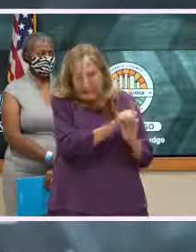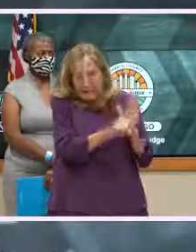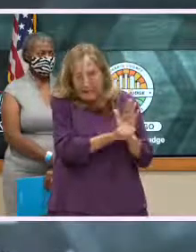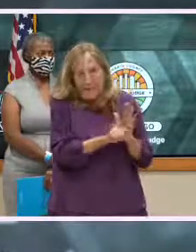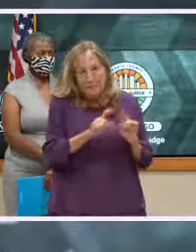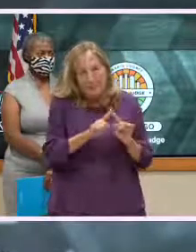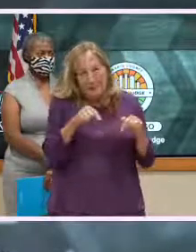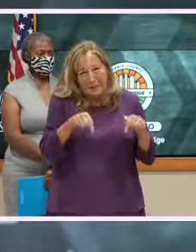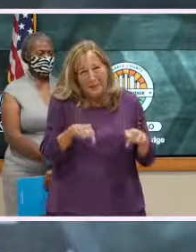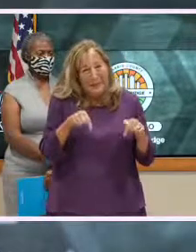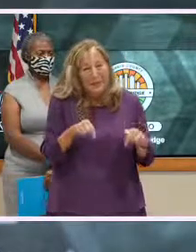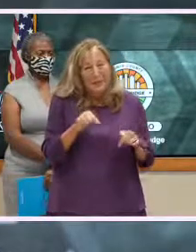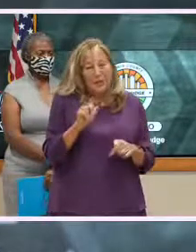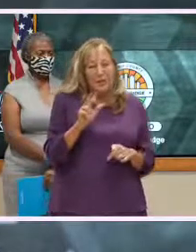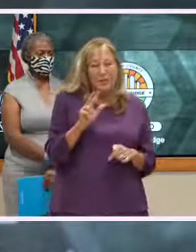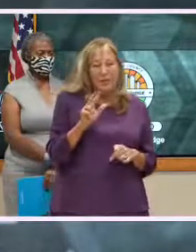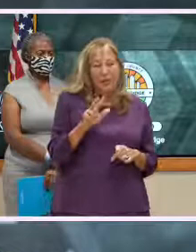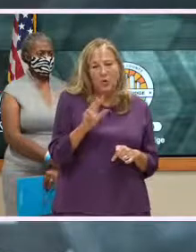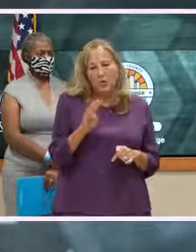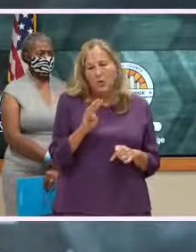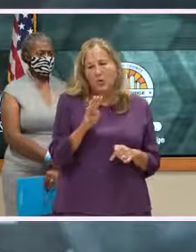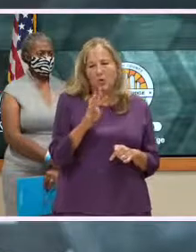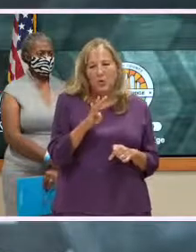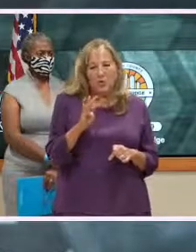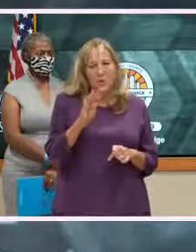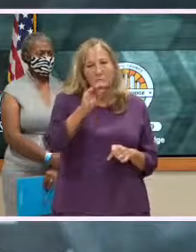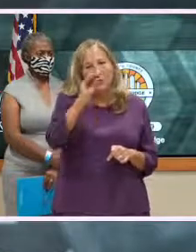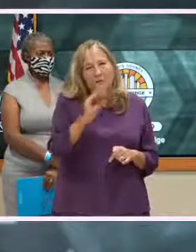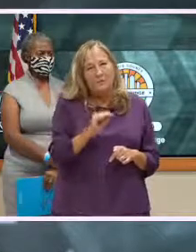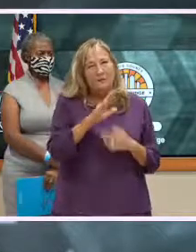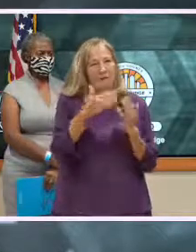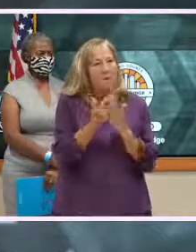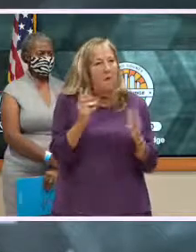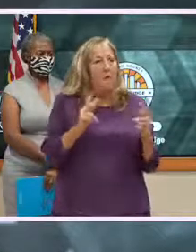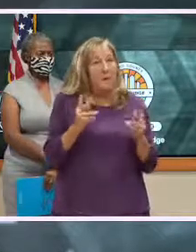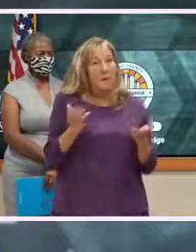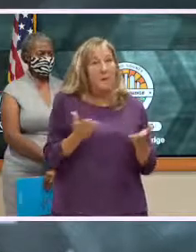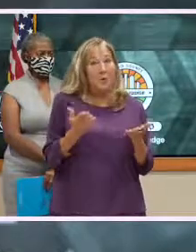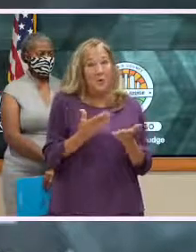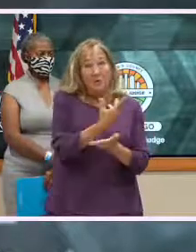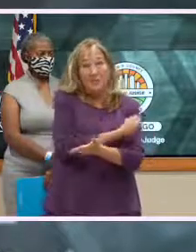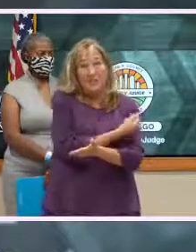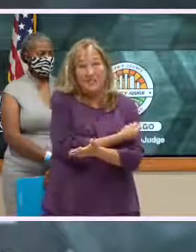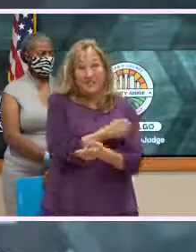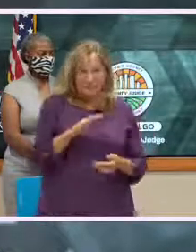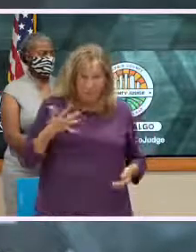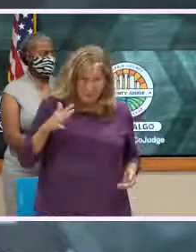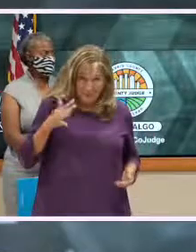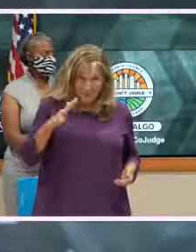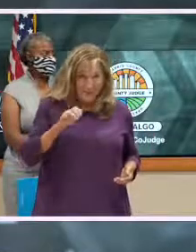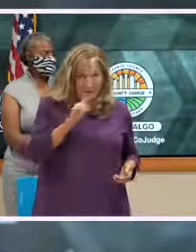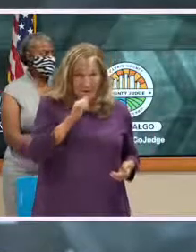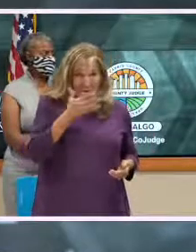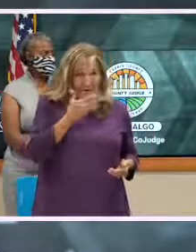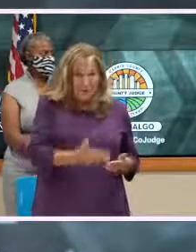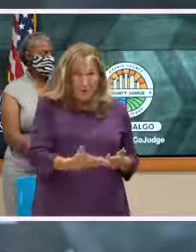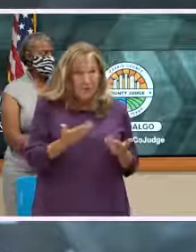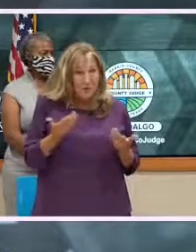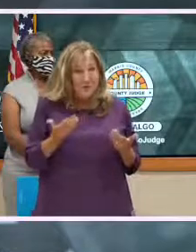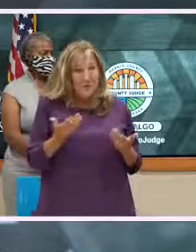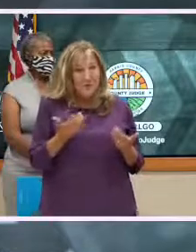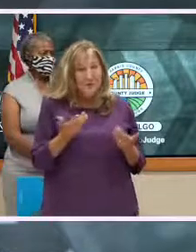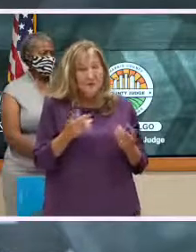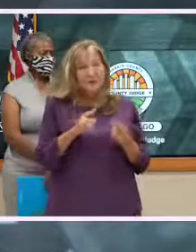44 or 45% of the whole population vaccinated. That's not great. And particularly among BIPOC